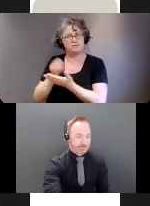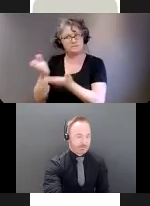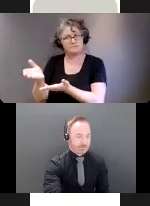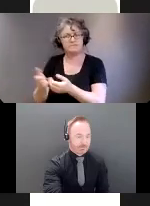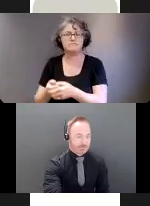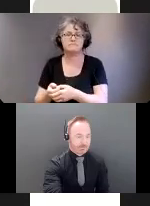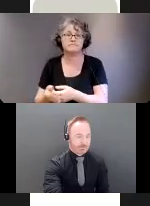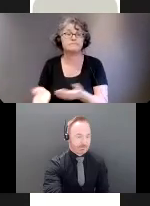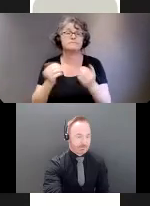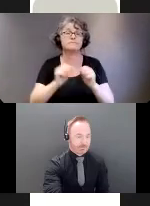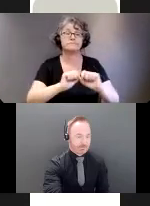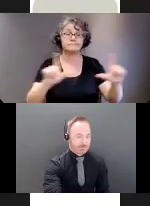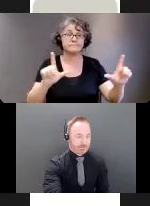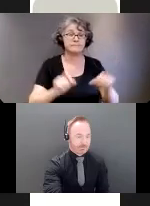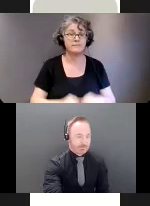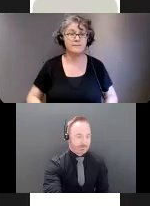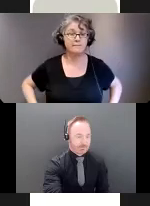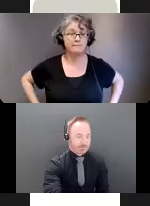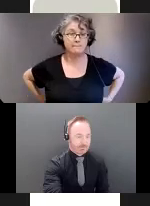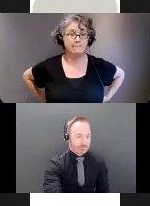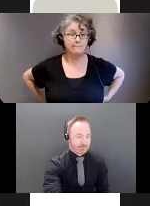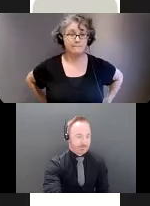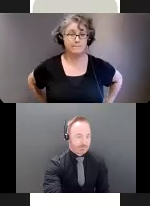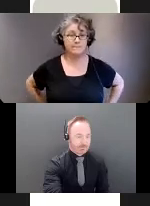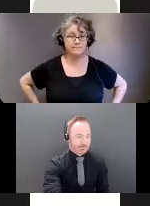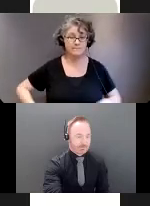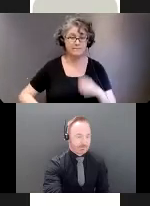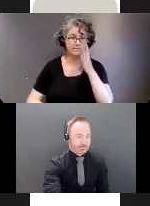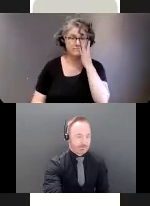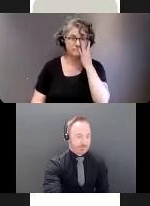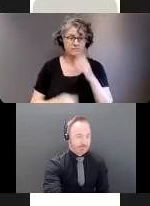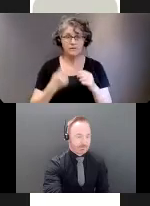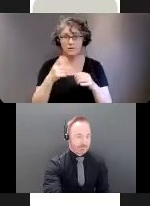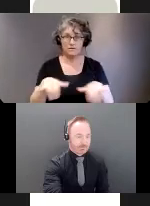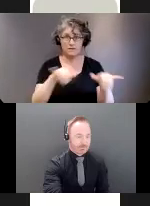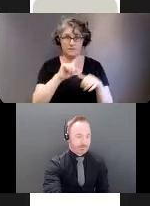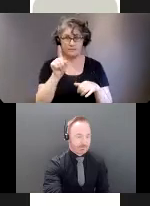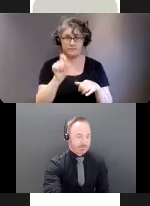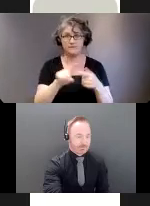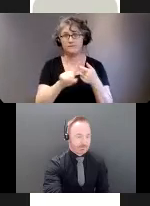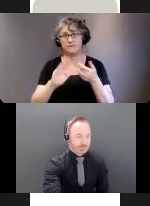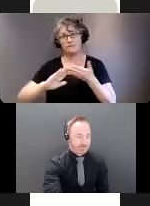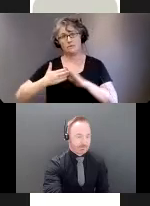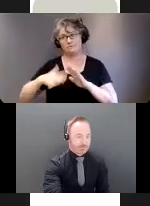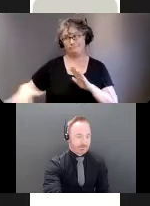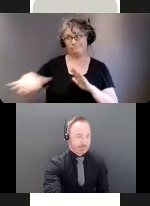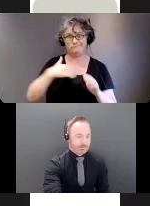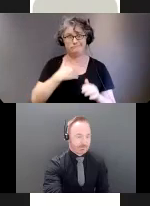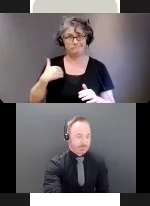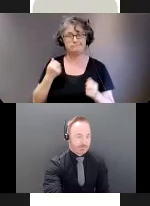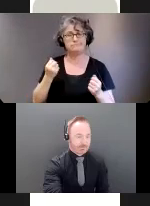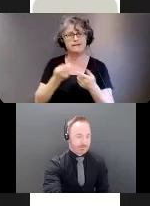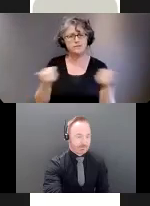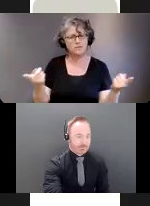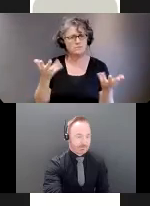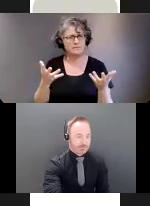And this is a question that we commonly have from community members, and that many of you might have received